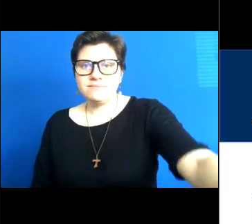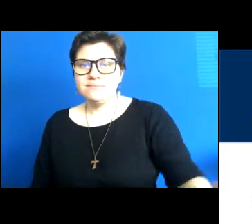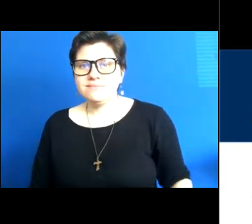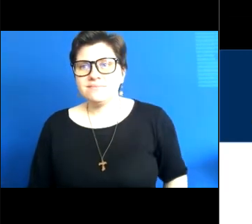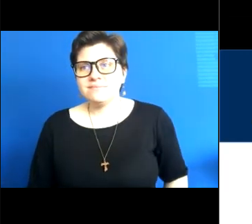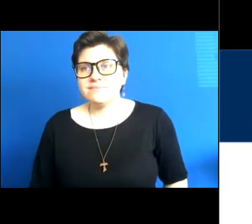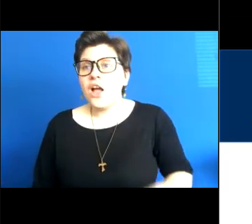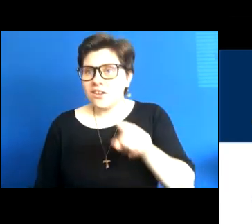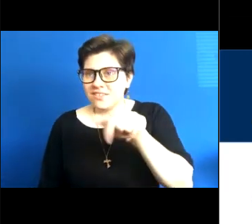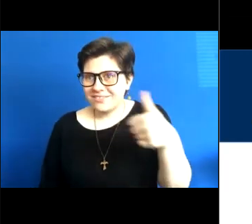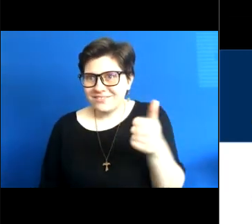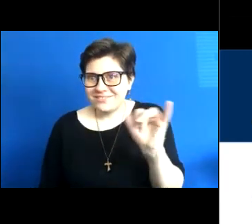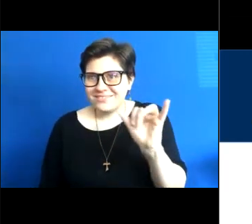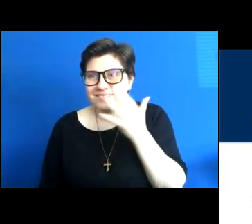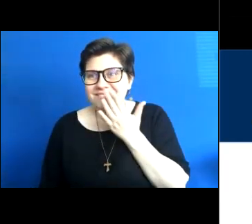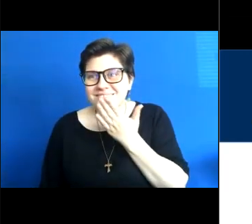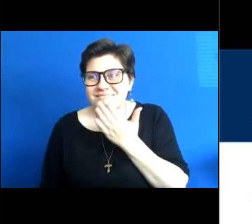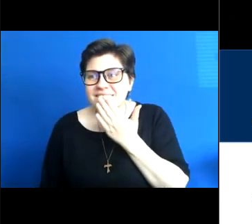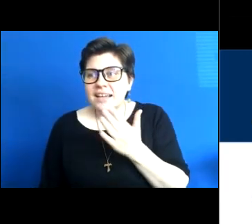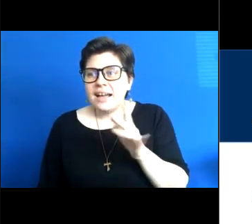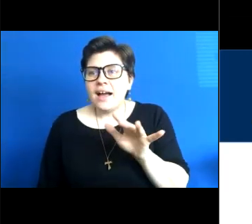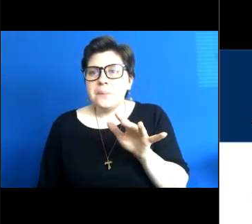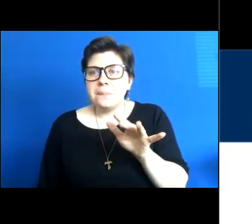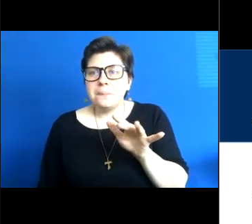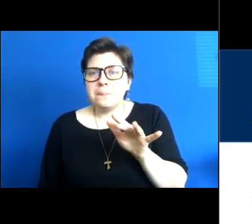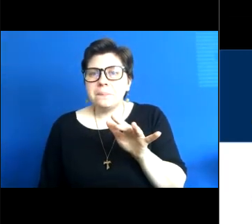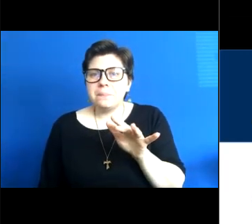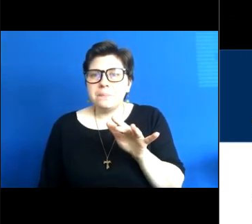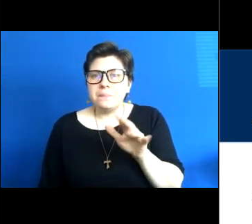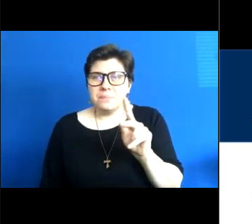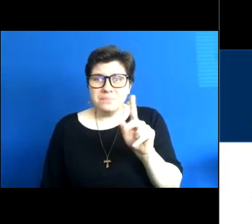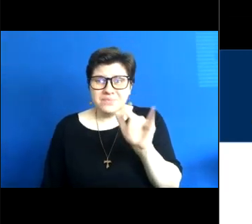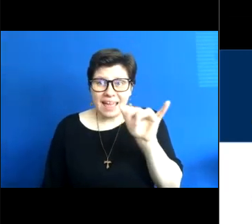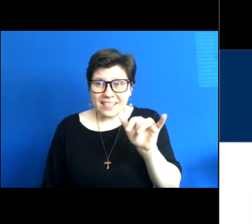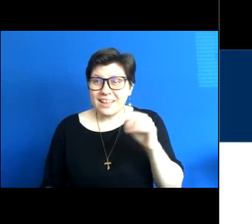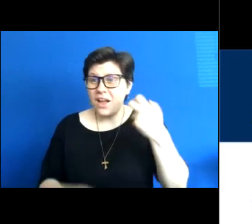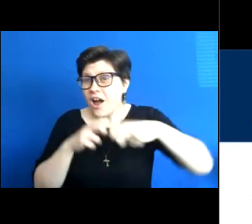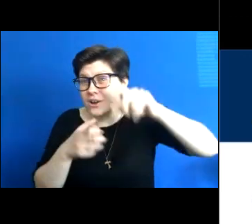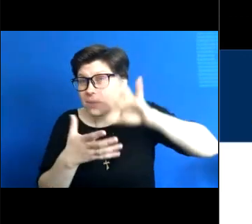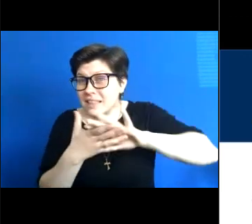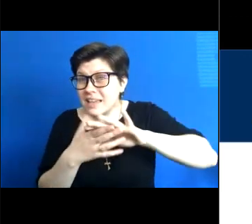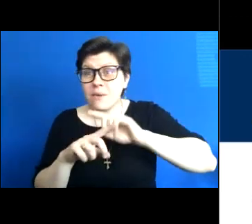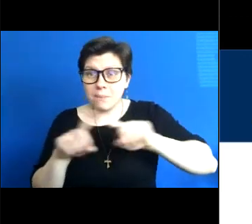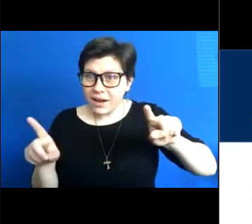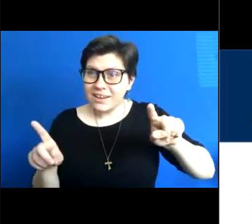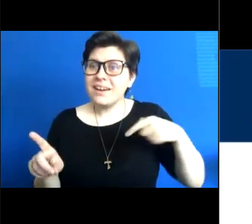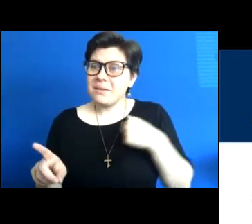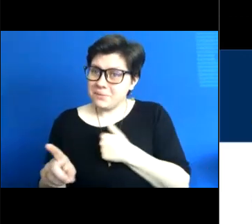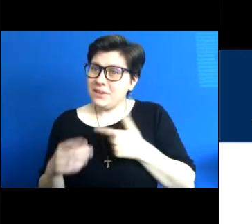you for this. And actually, Caitlin, it's hard to believe, but we've actually